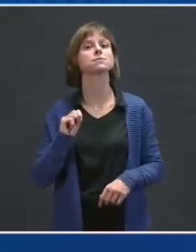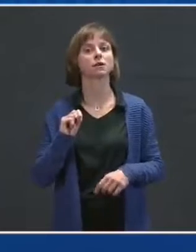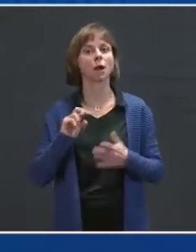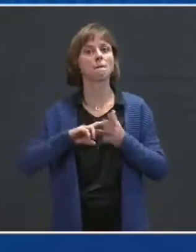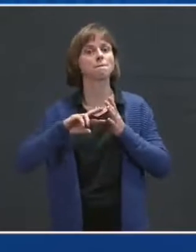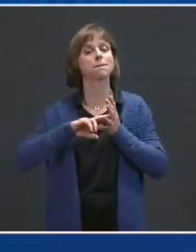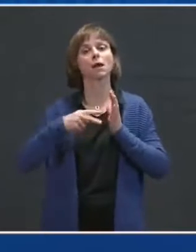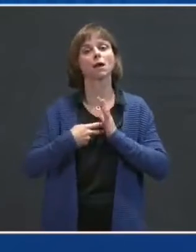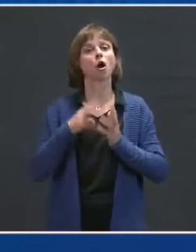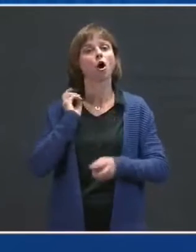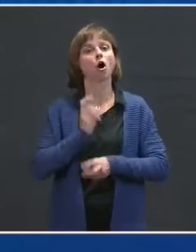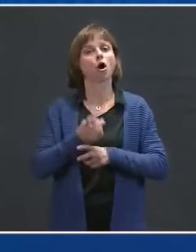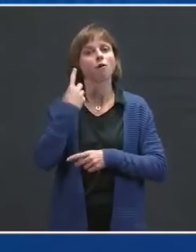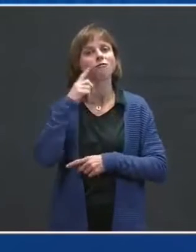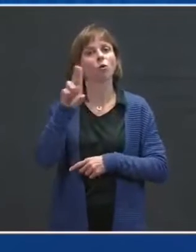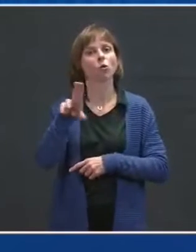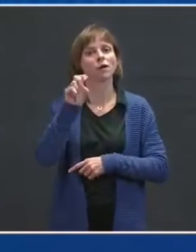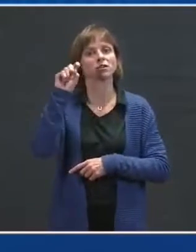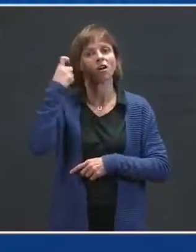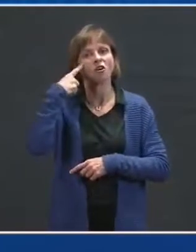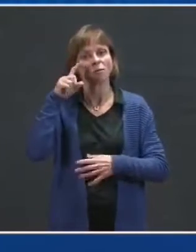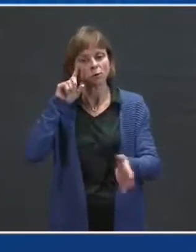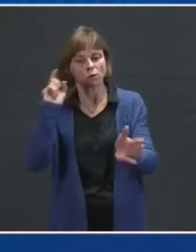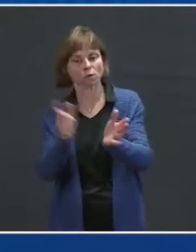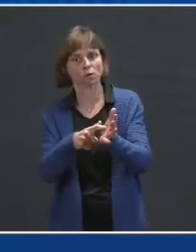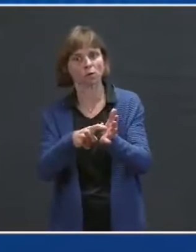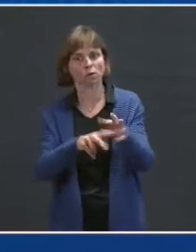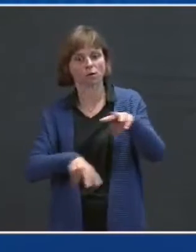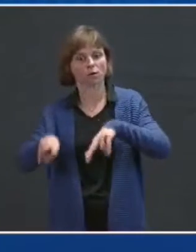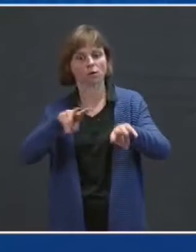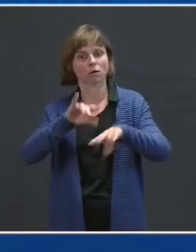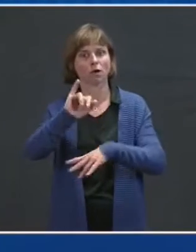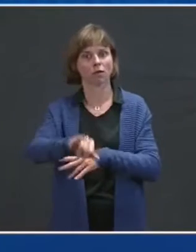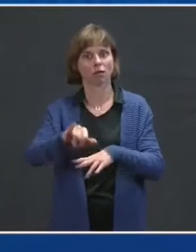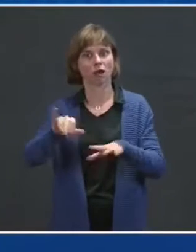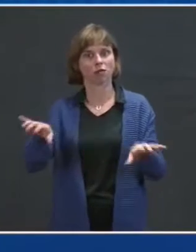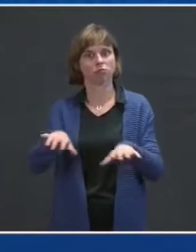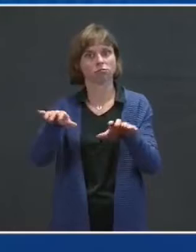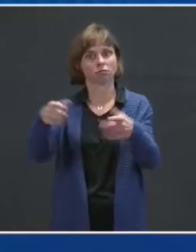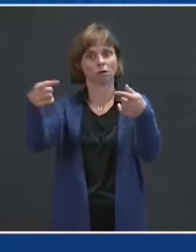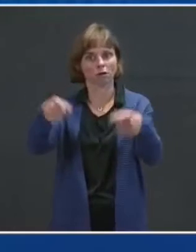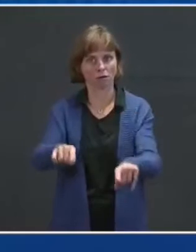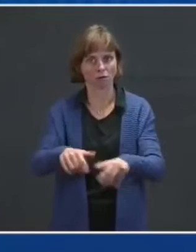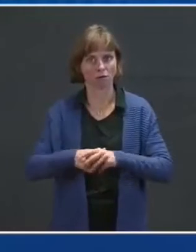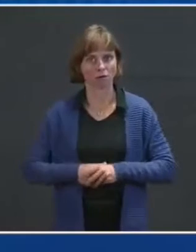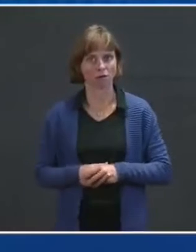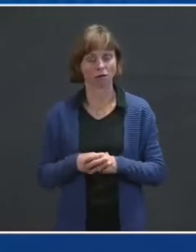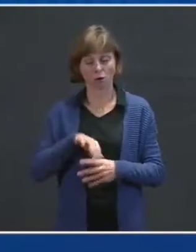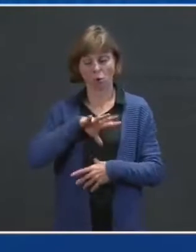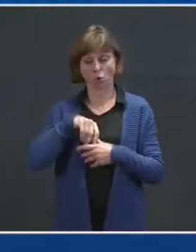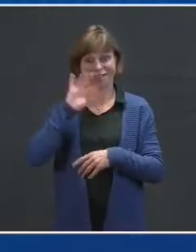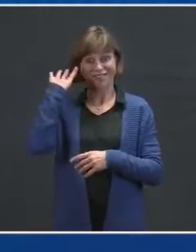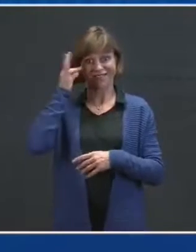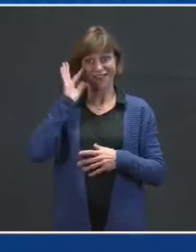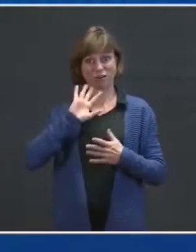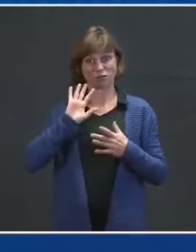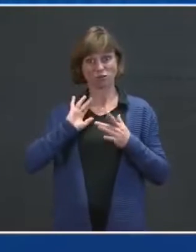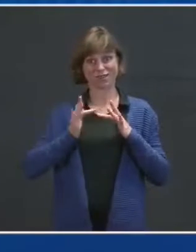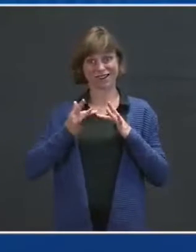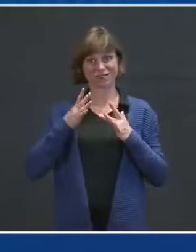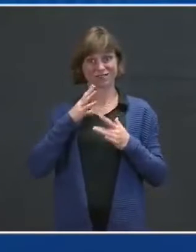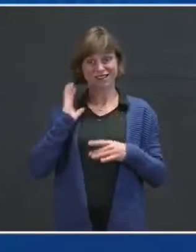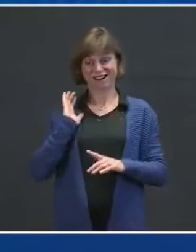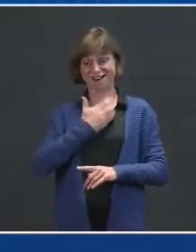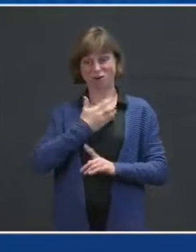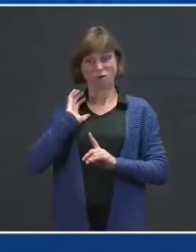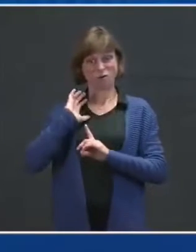government to observe their activity. Even within federal networks, a culture and authorities inhibit visibility,